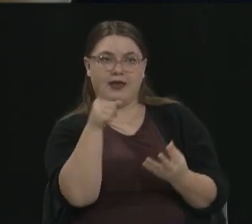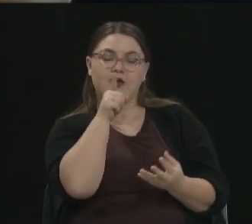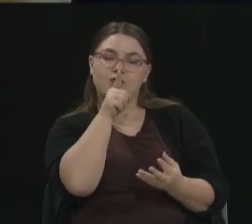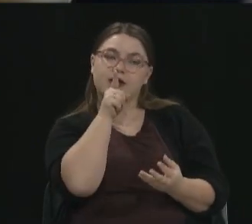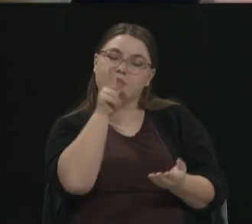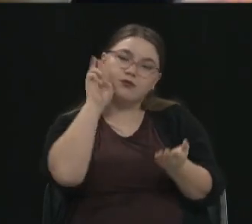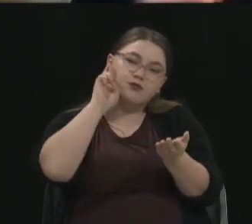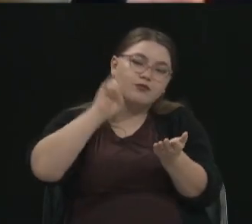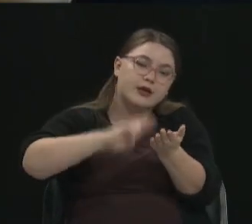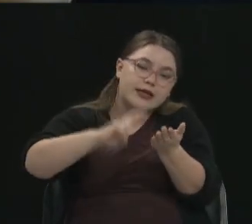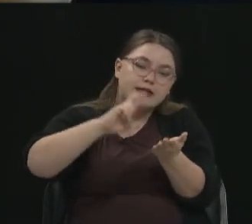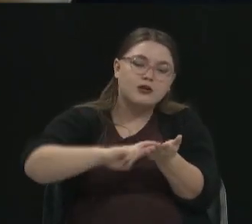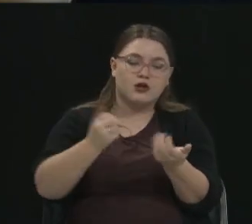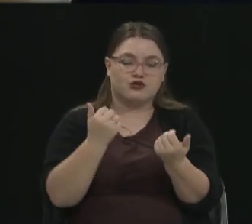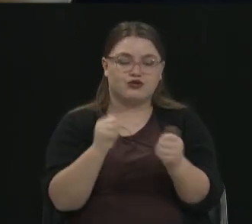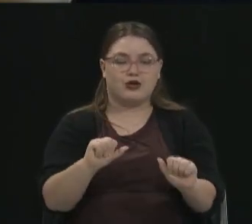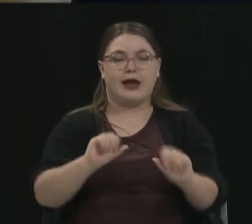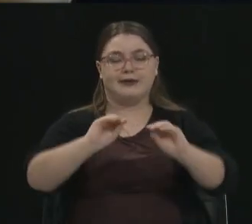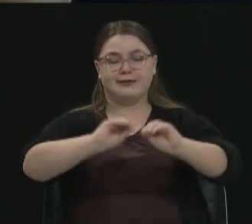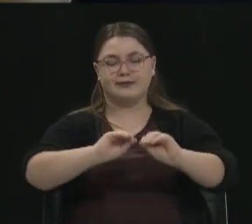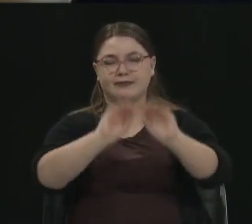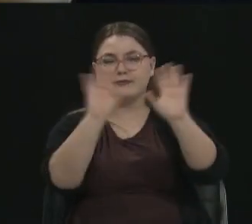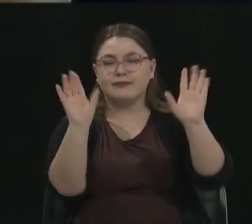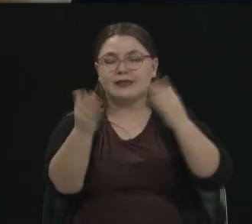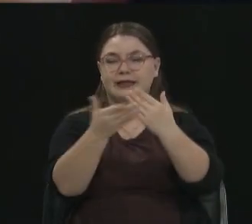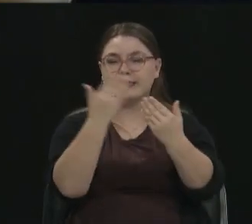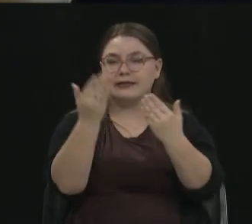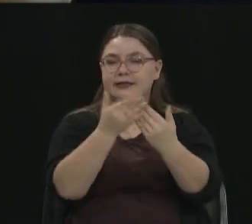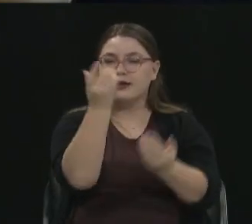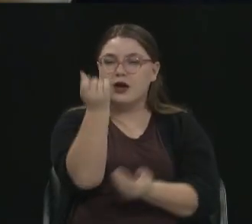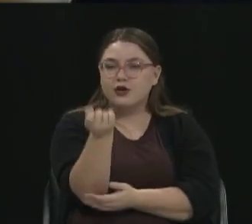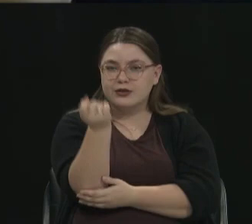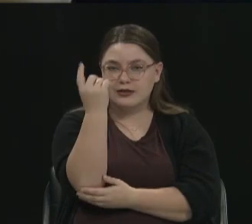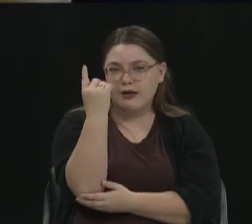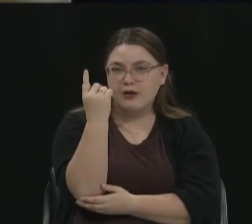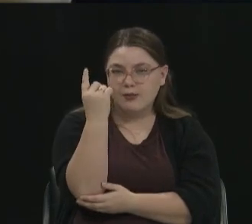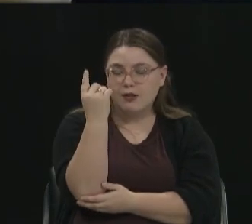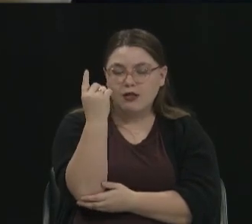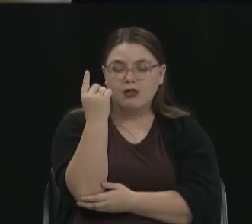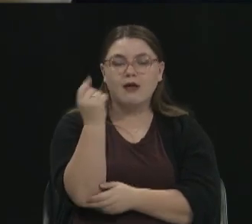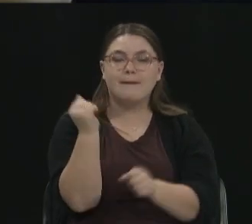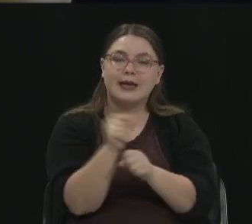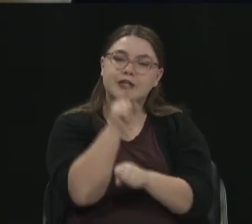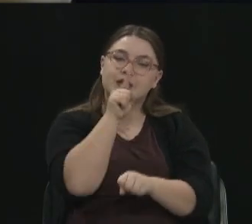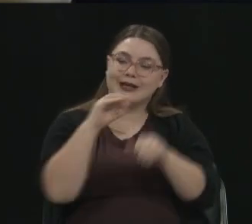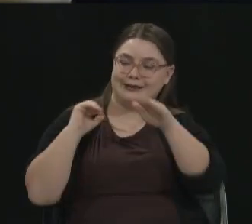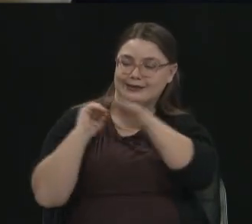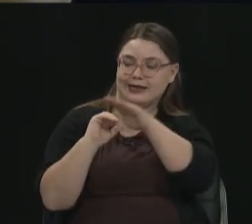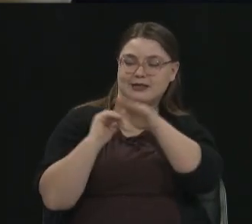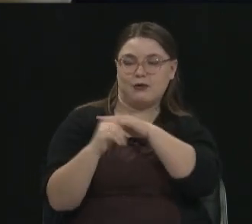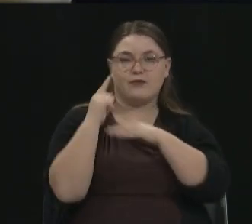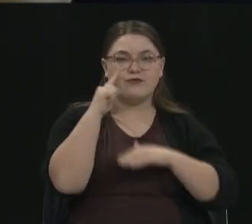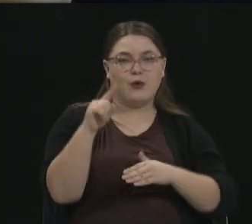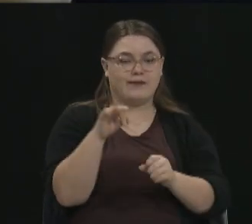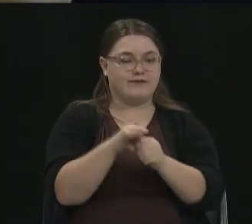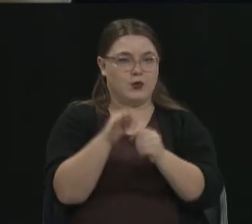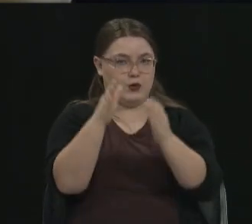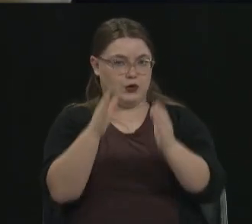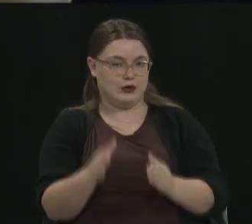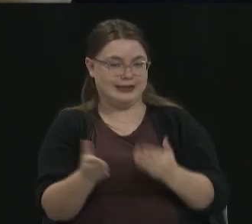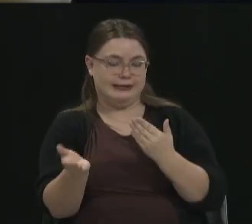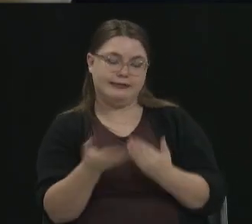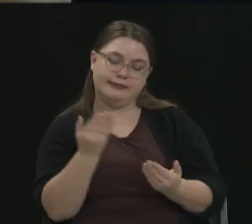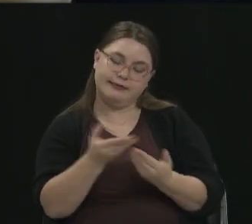manageable. You know, all these things have to do reports, but they make it accessible for voters. And it's a really